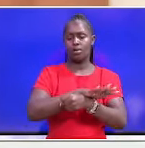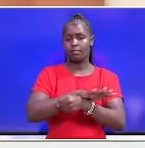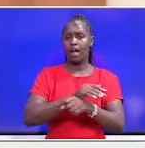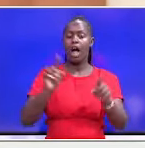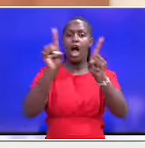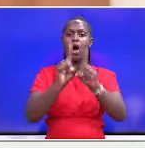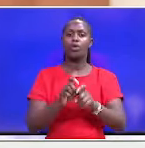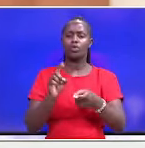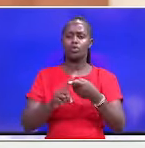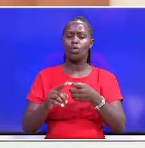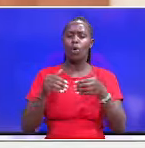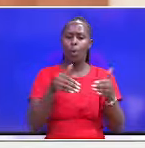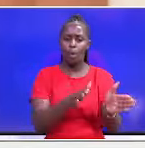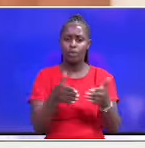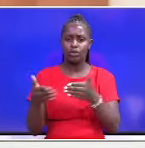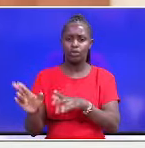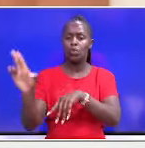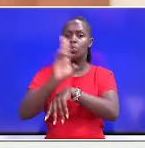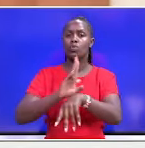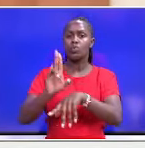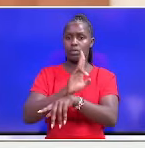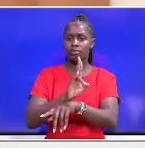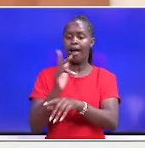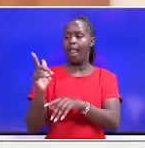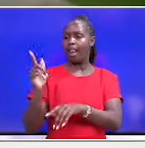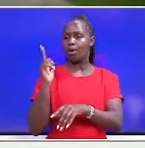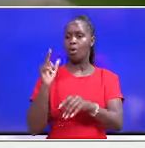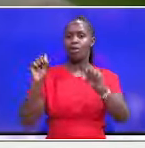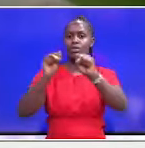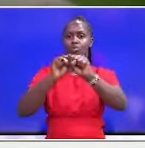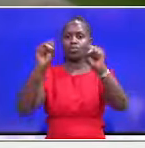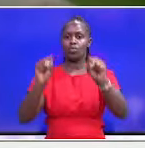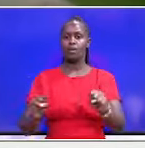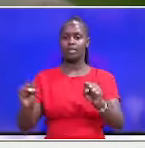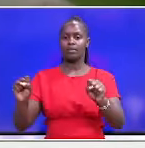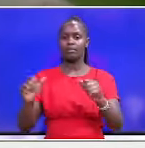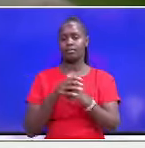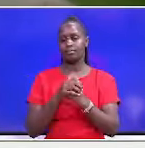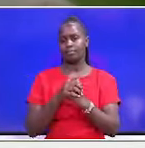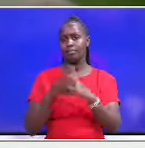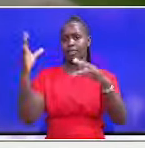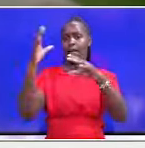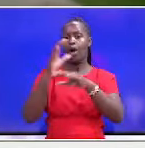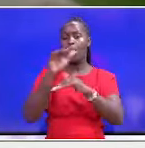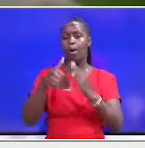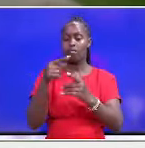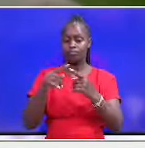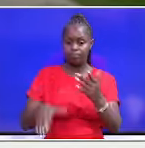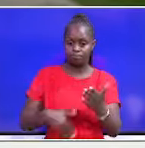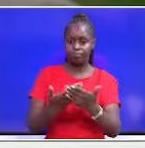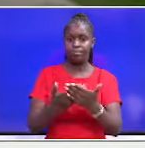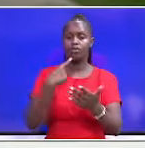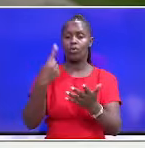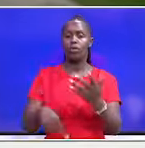the opportunities within our legal and institutional structures and systems. The president says he arrived at the conclusion of working with opposition